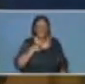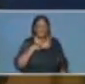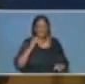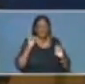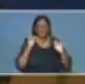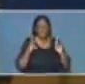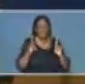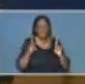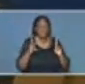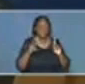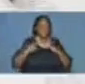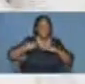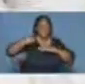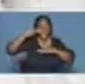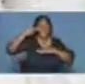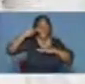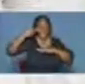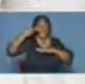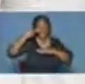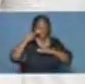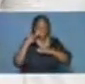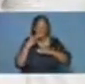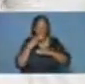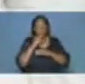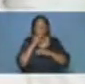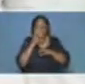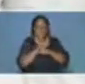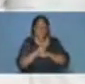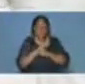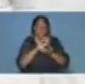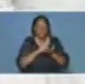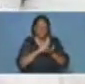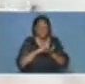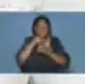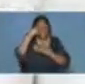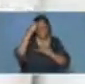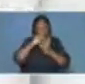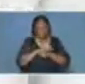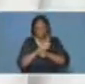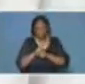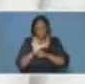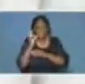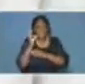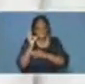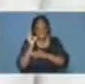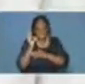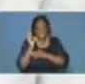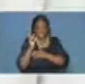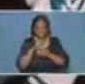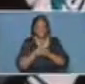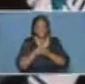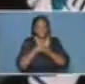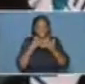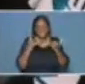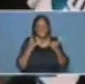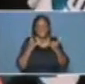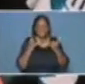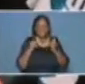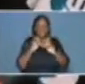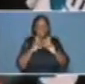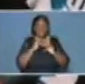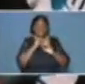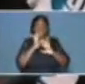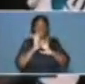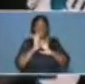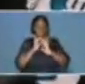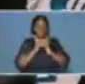at the height of the COVID-19 pandemic. And add to that, the impact of vaccine hesitancy. We have launched a